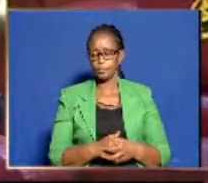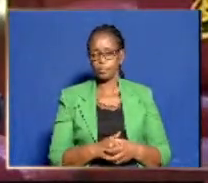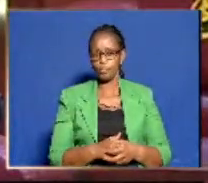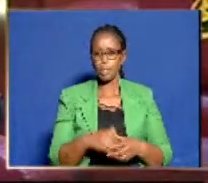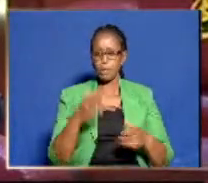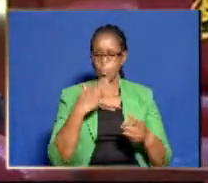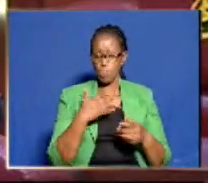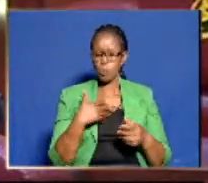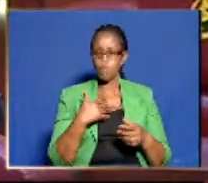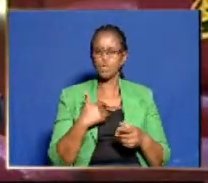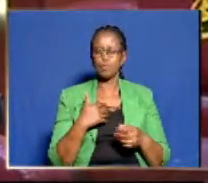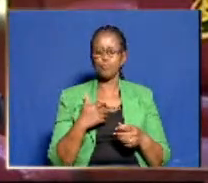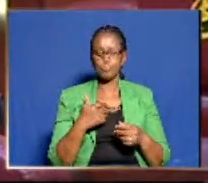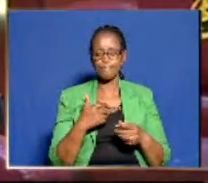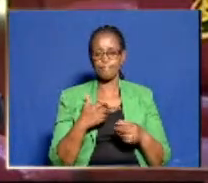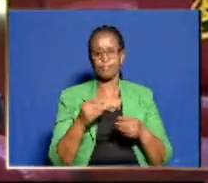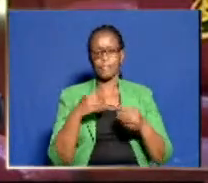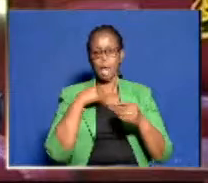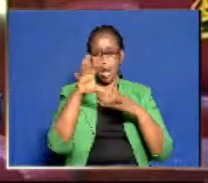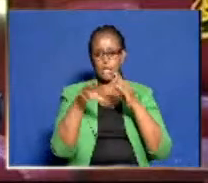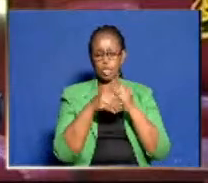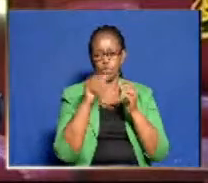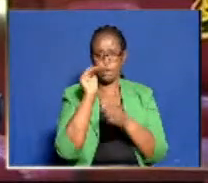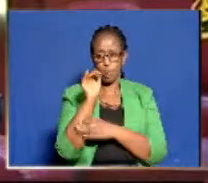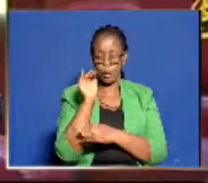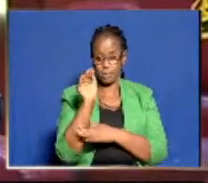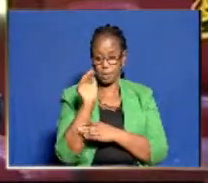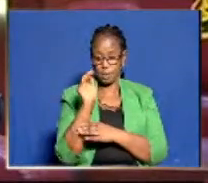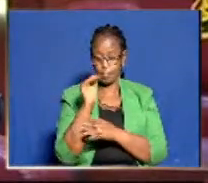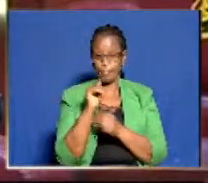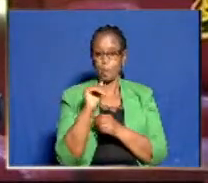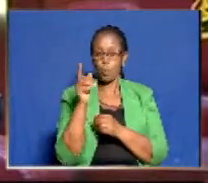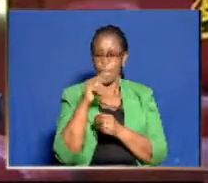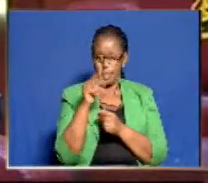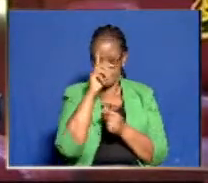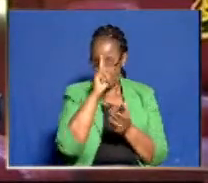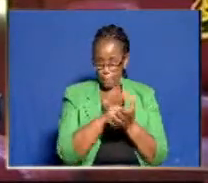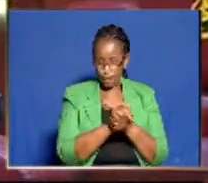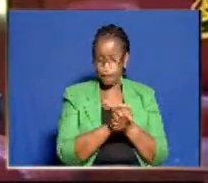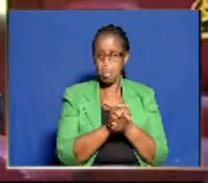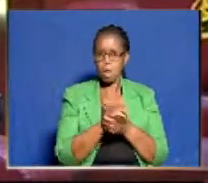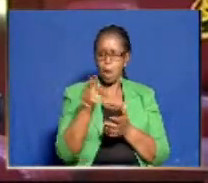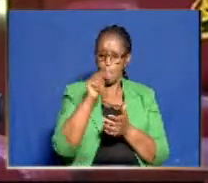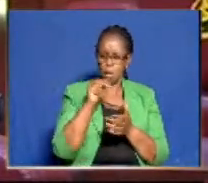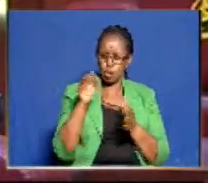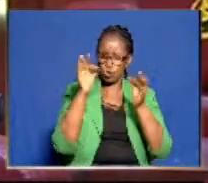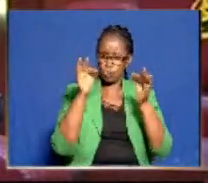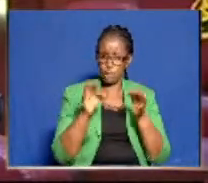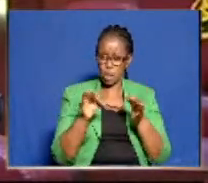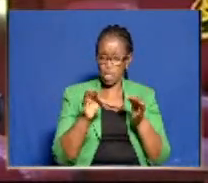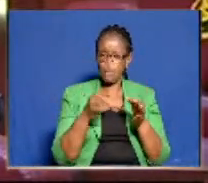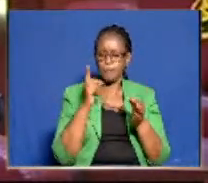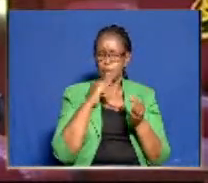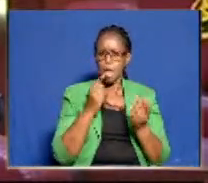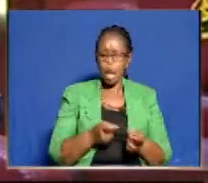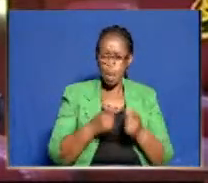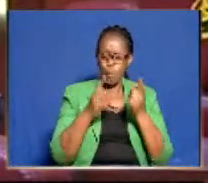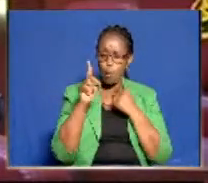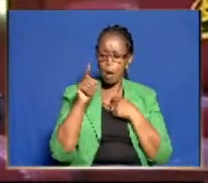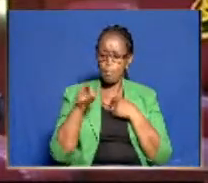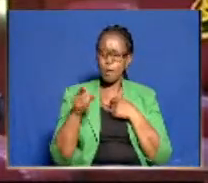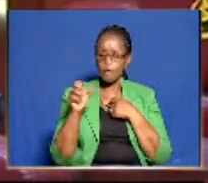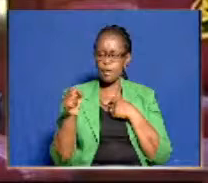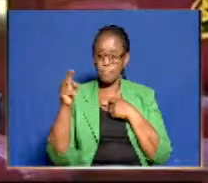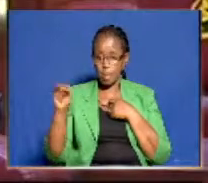additional requests that we were looking at. And we believe that the National Treasury allocated 1.5 million for